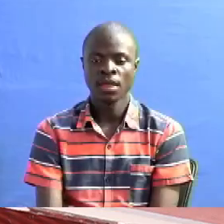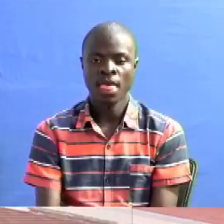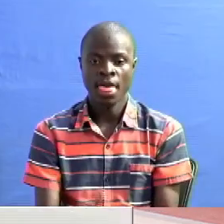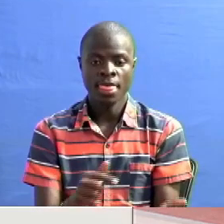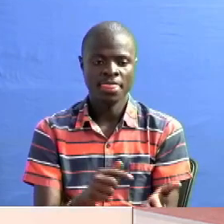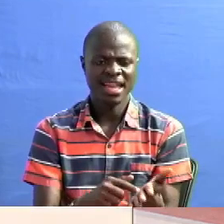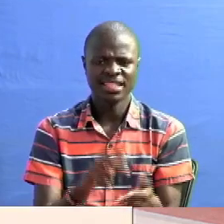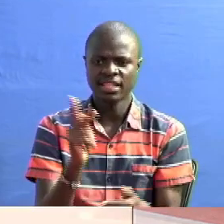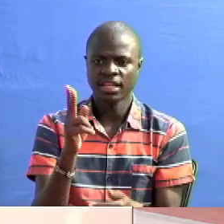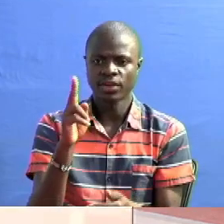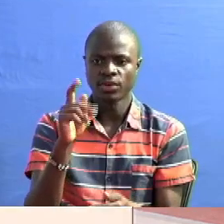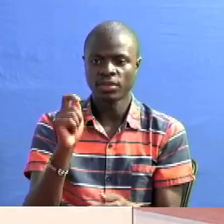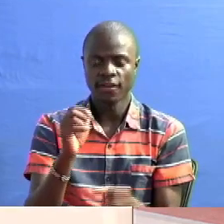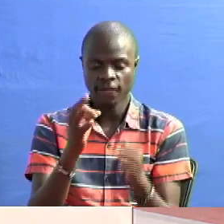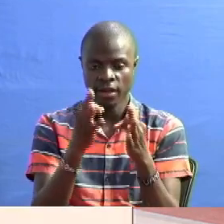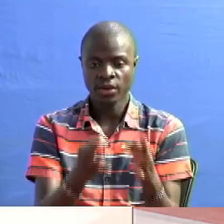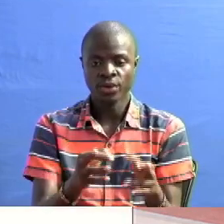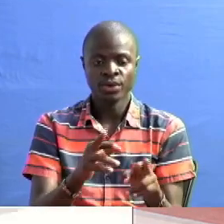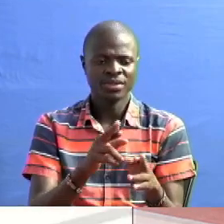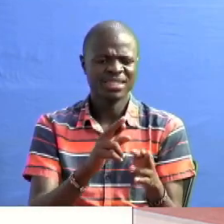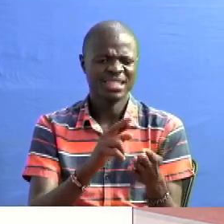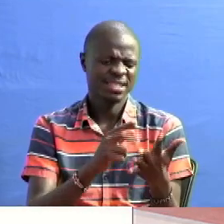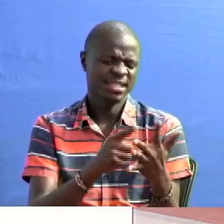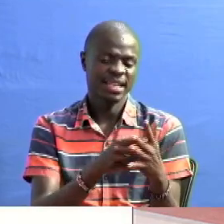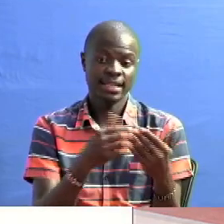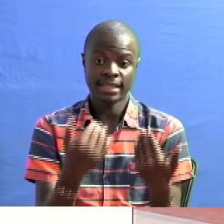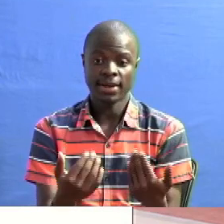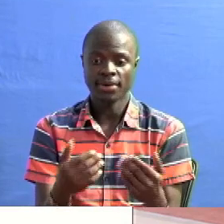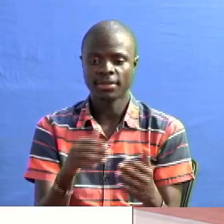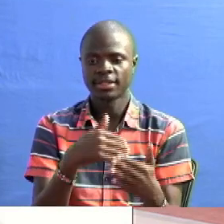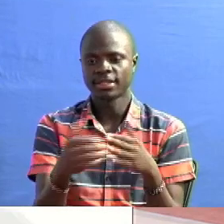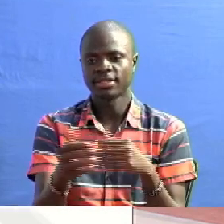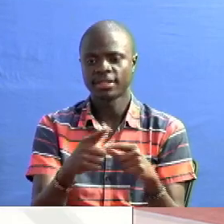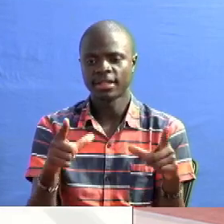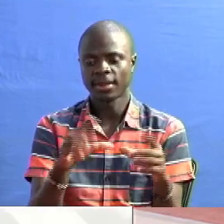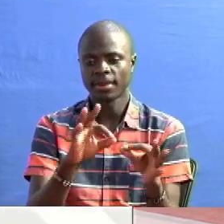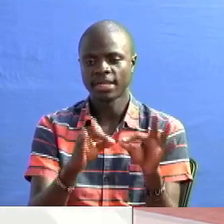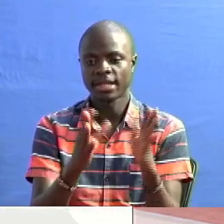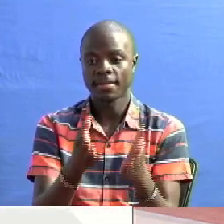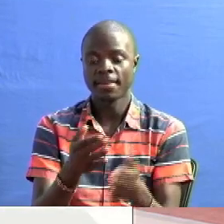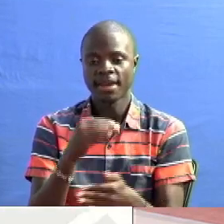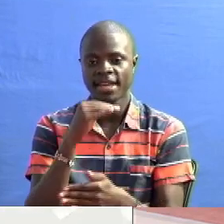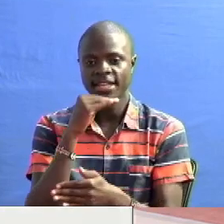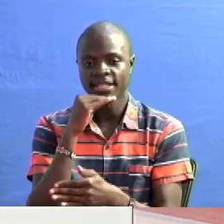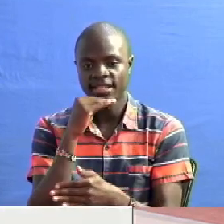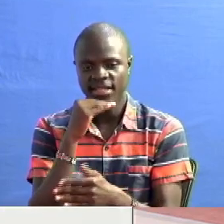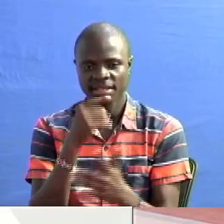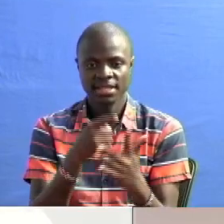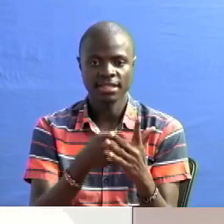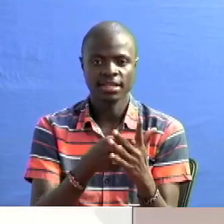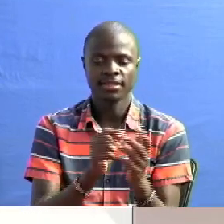That's right. KUTV Primetime News begins right away. Our sign language interpreter tonight is Evans Othiambo. Let's get